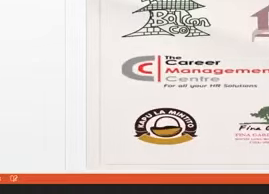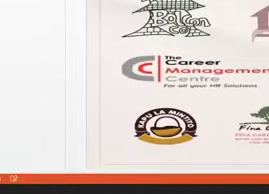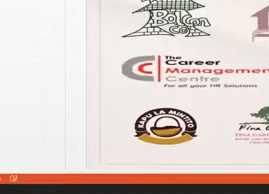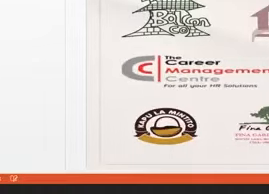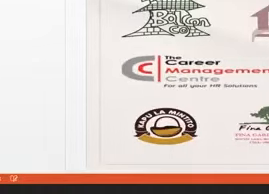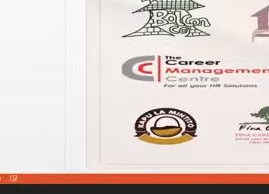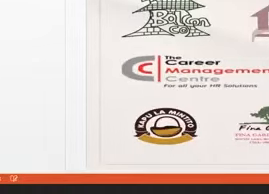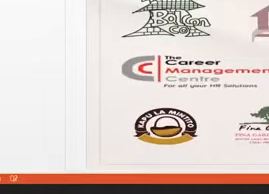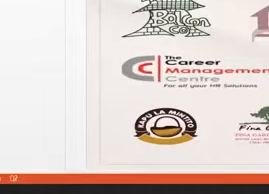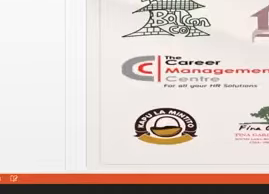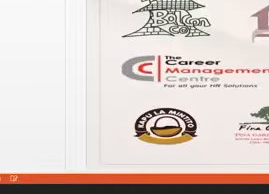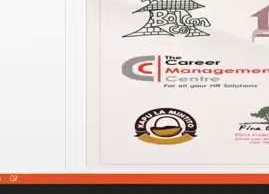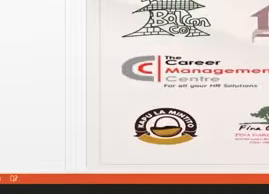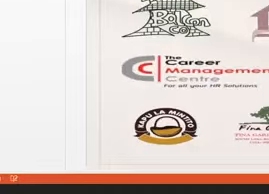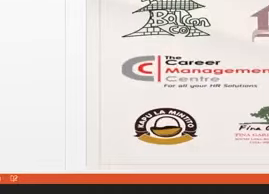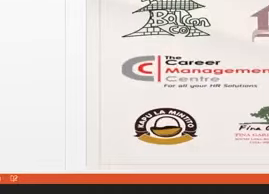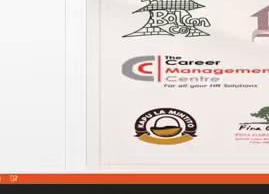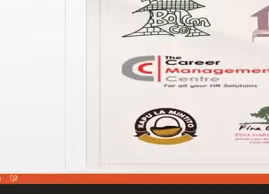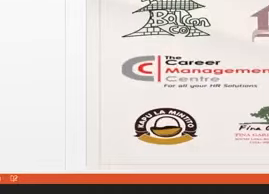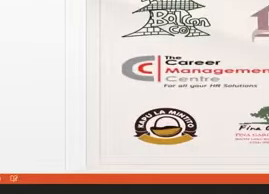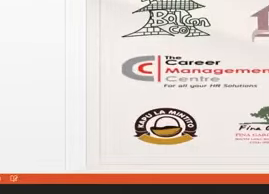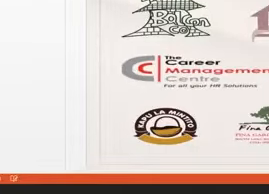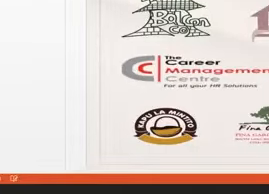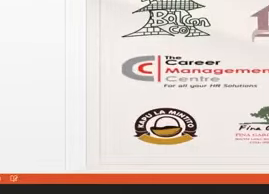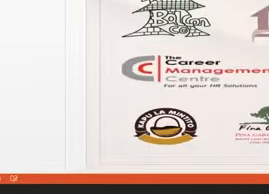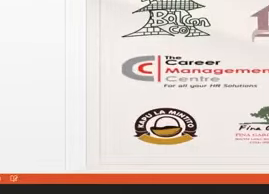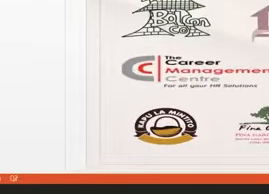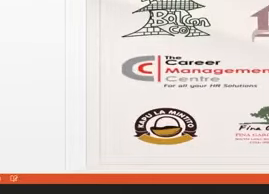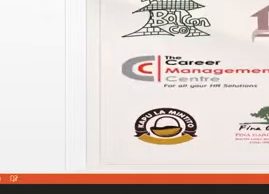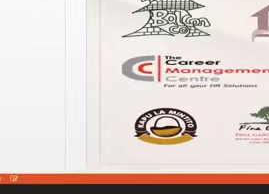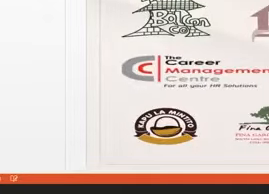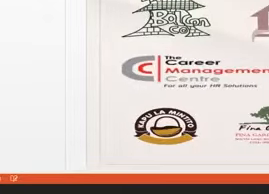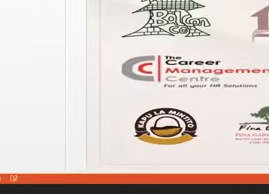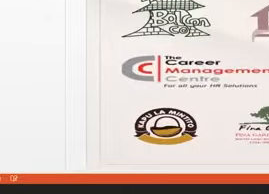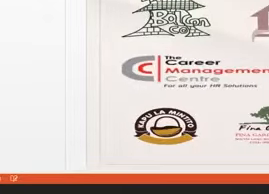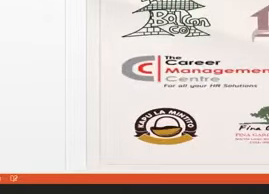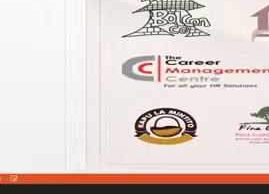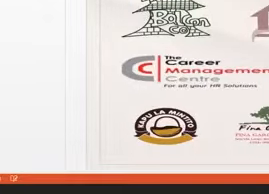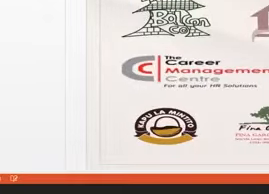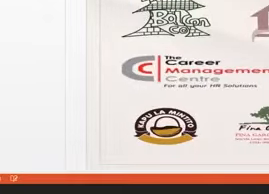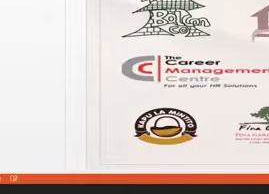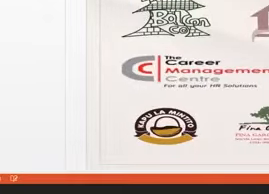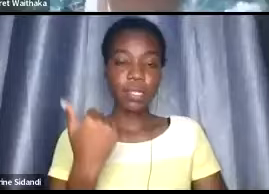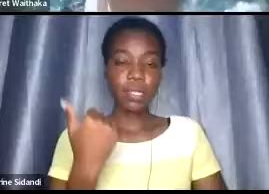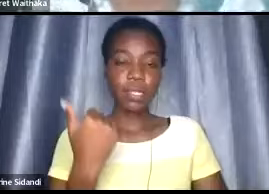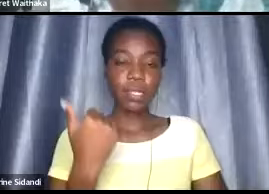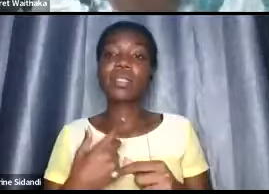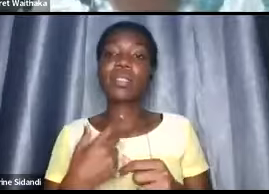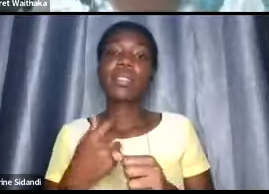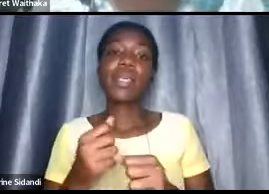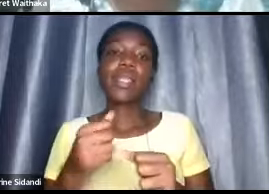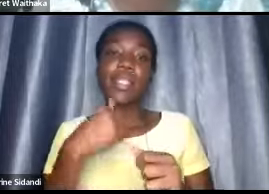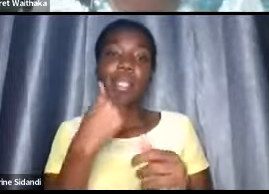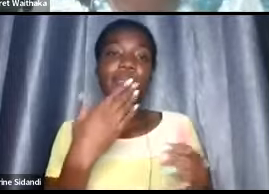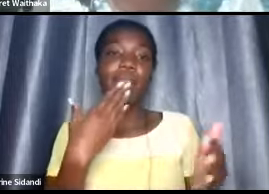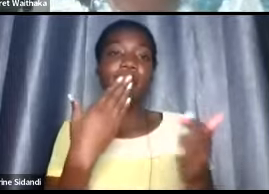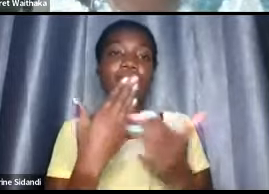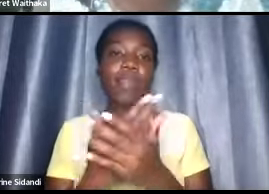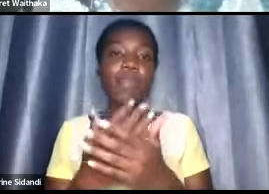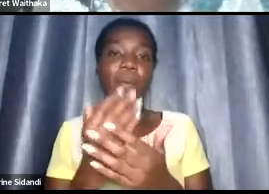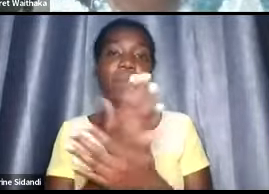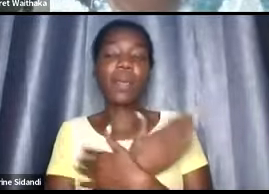All right, so I allow us to say thank you to our partners. Please don't forget to